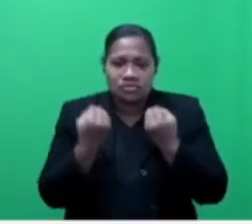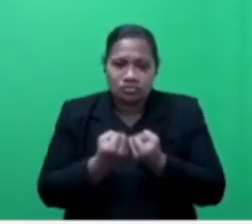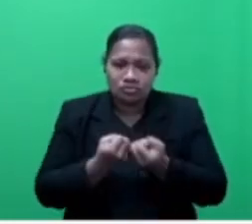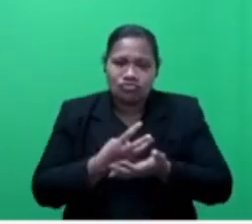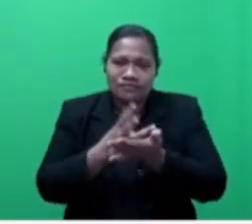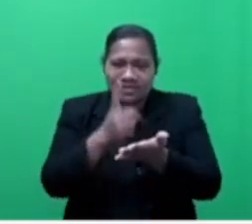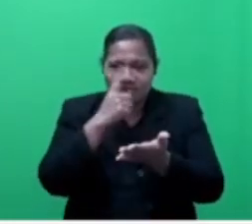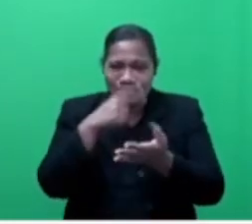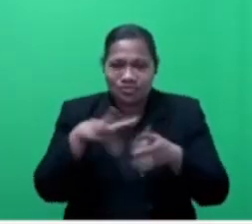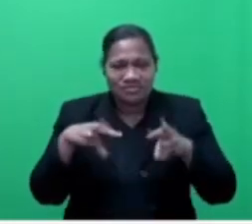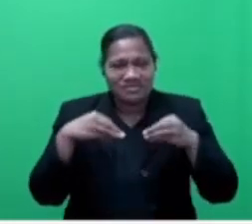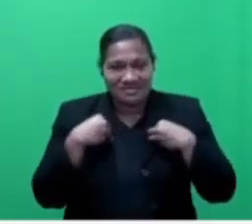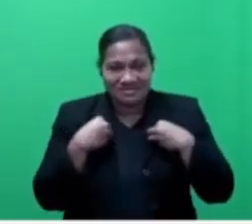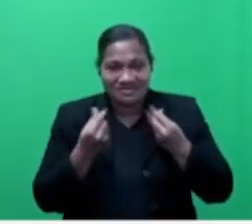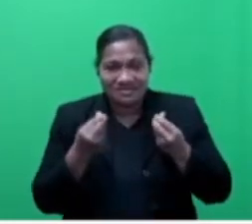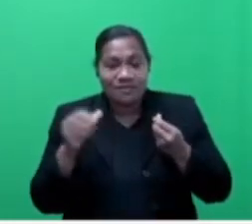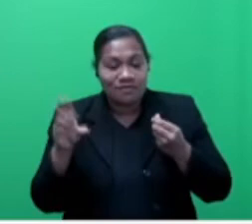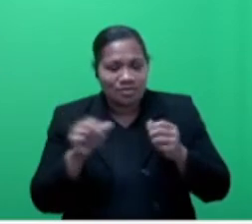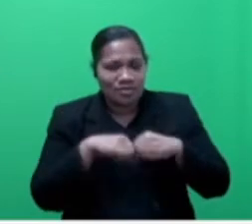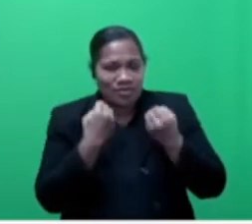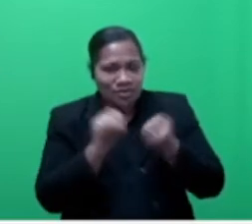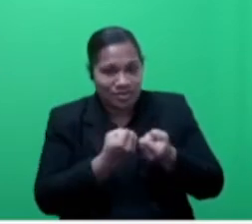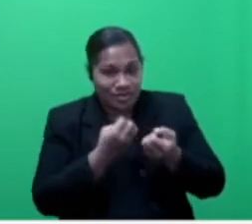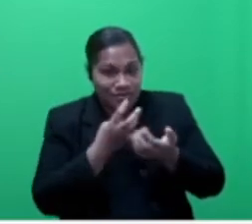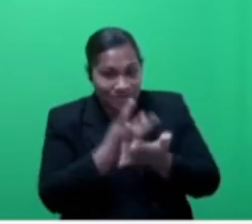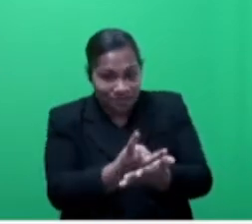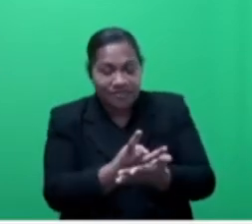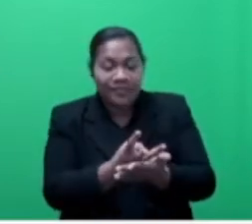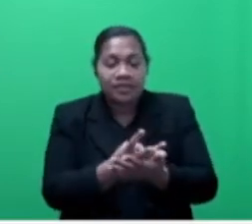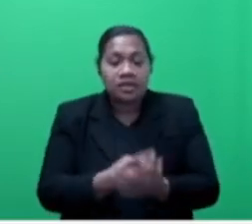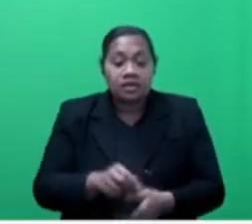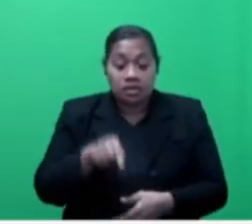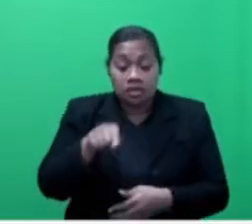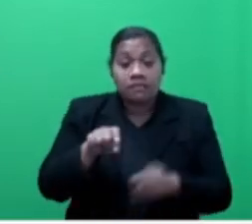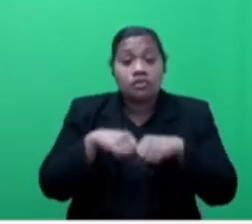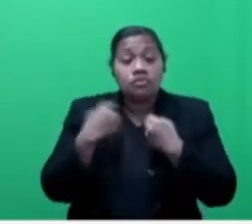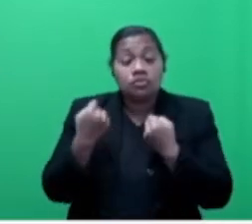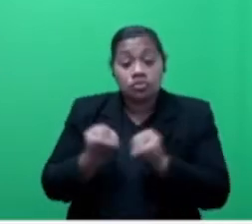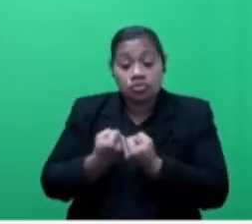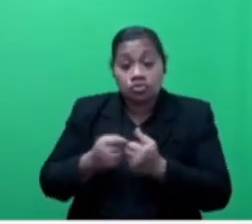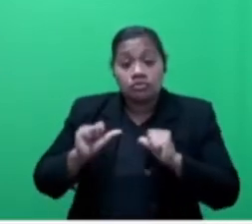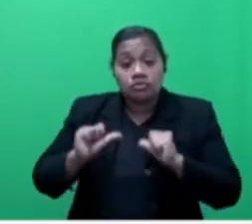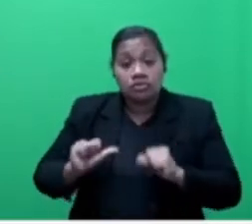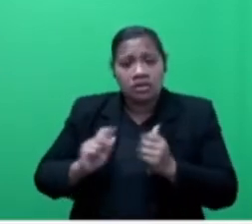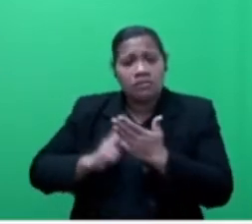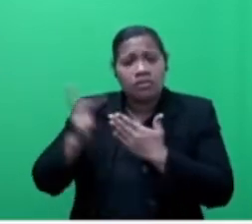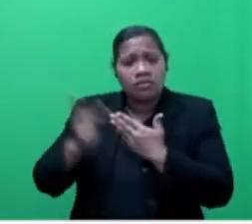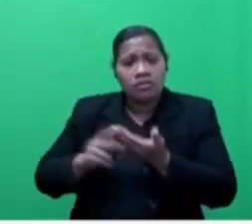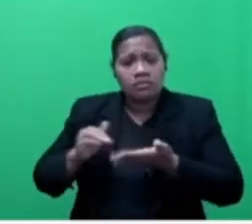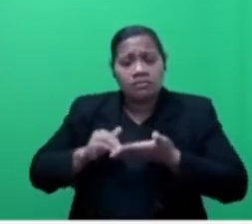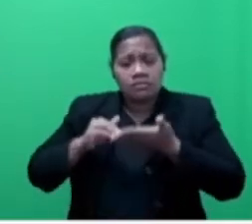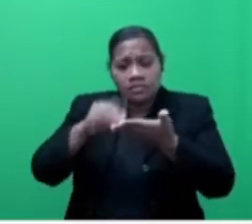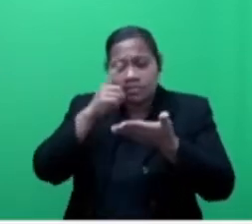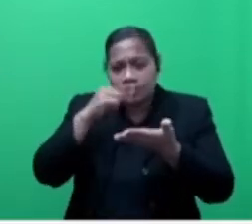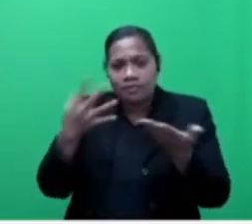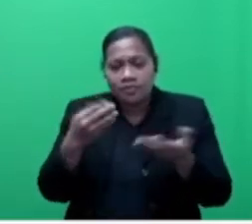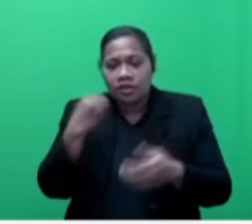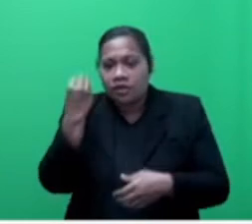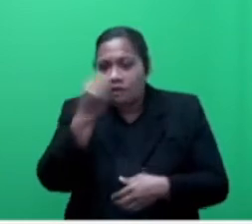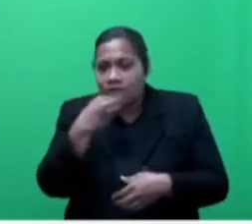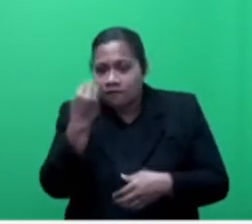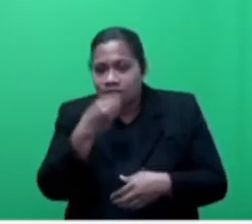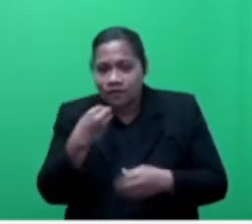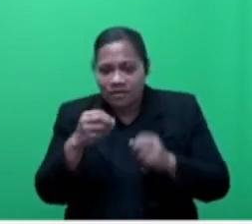recipients, and apart from this scheme, of course, the social protection programs assist people in terms of food vouchers and monthly